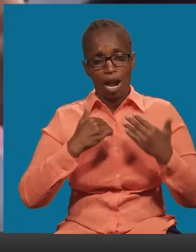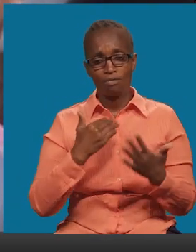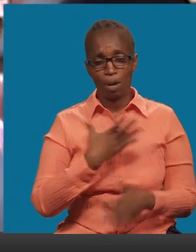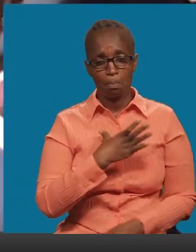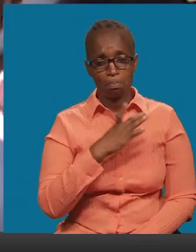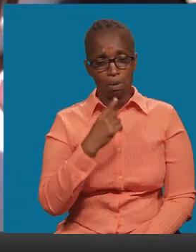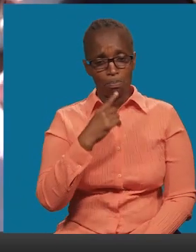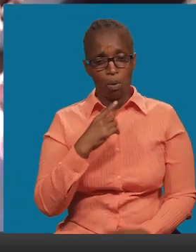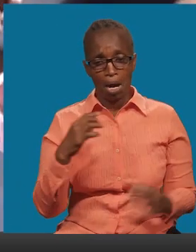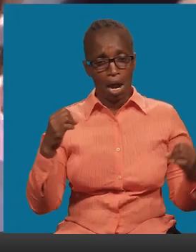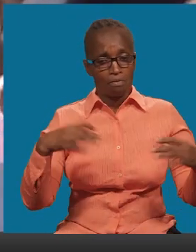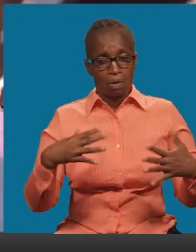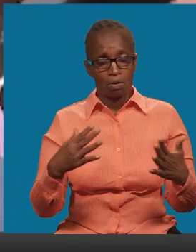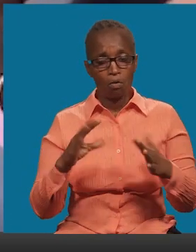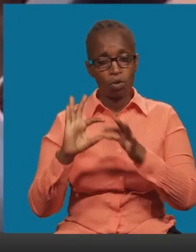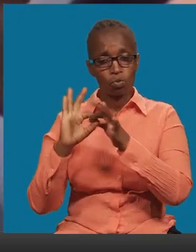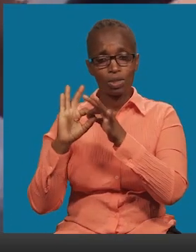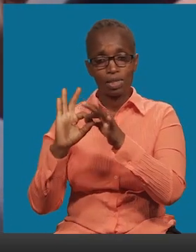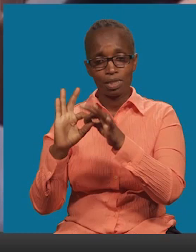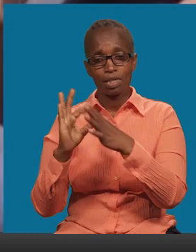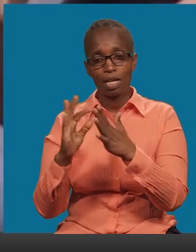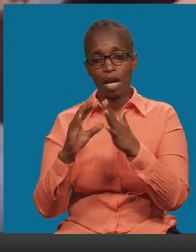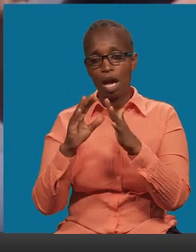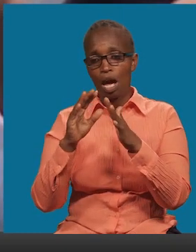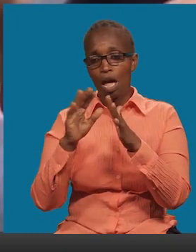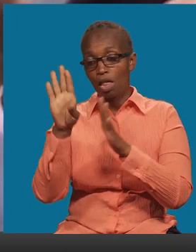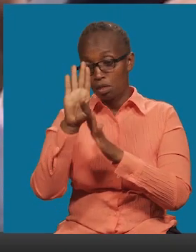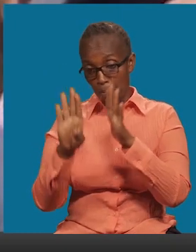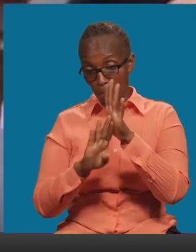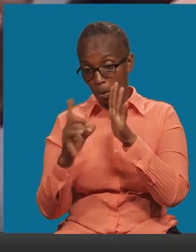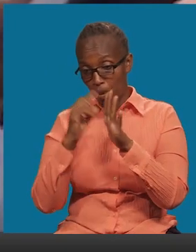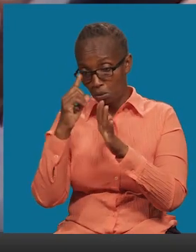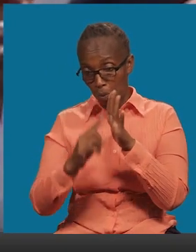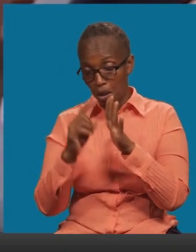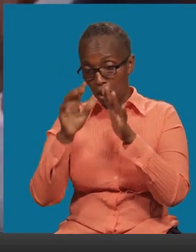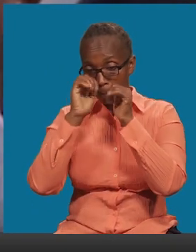him being there are people who are, because they're afraid. I don't know why they're afraid of